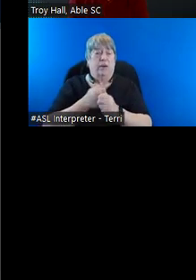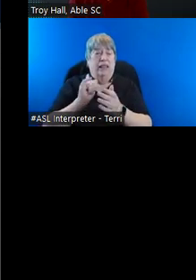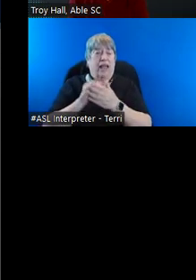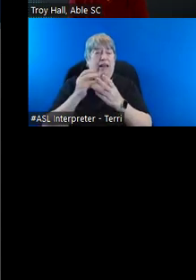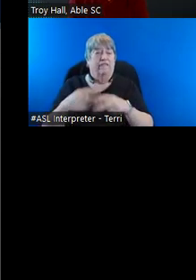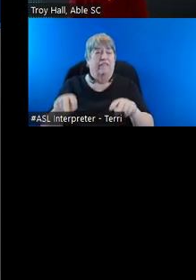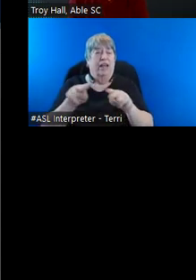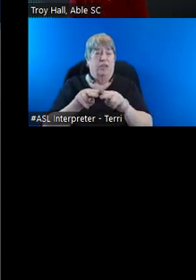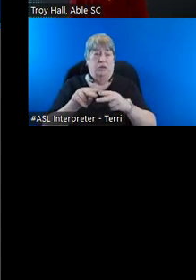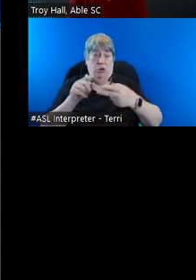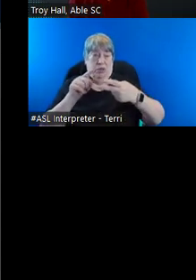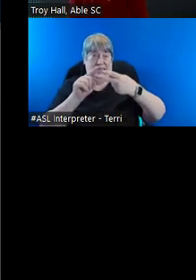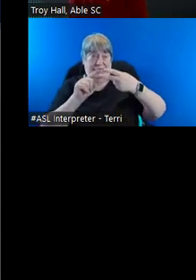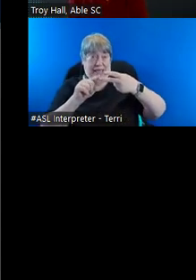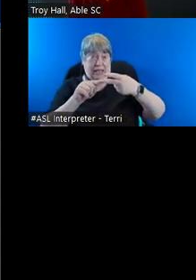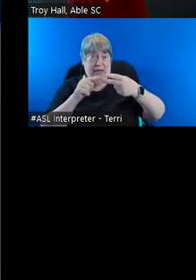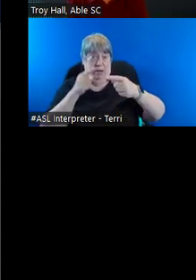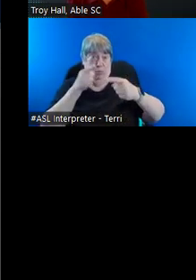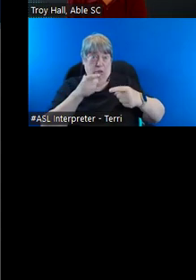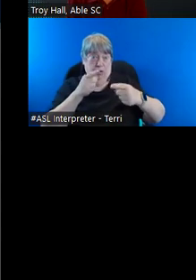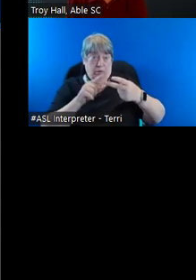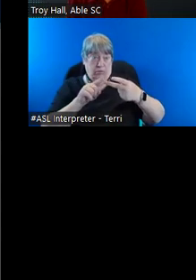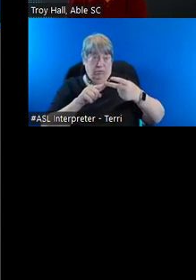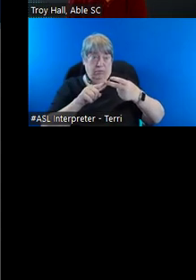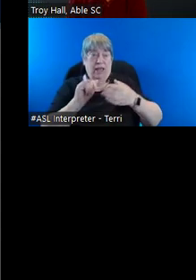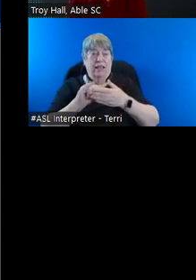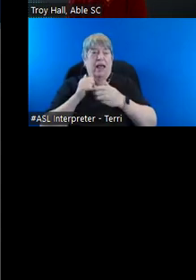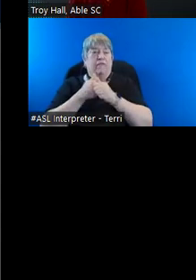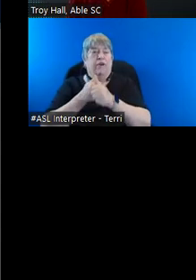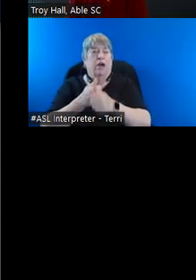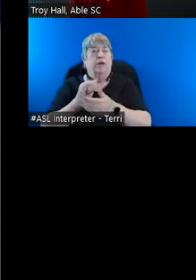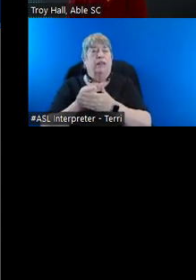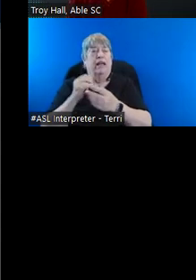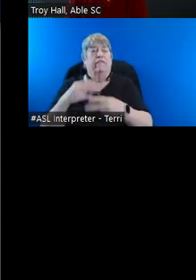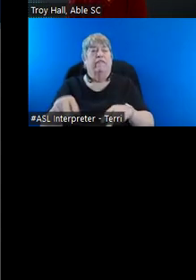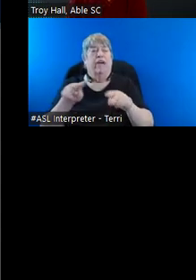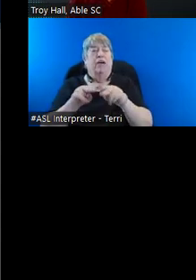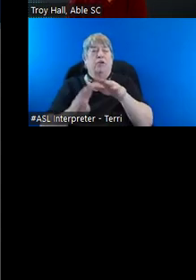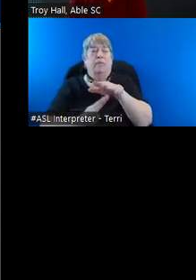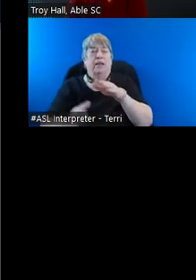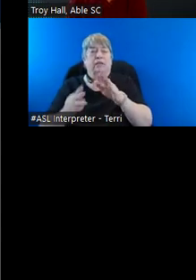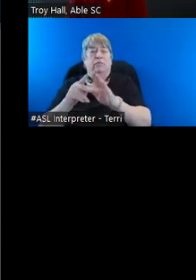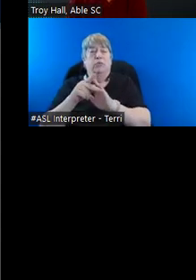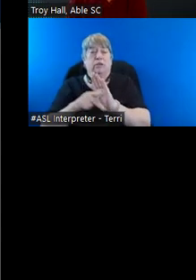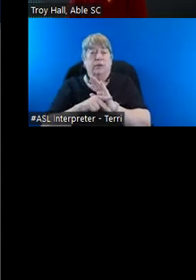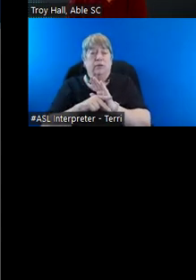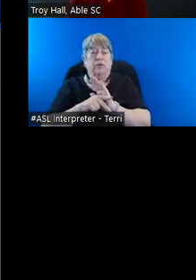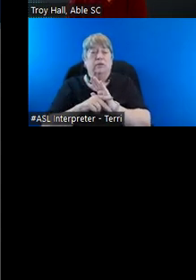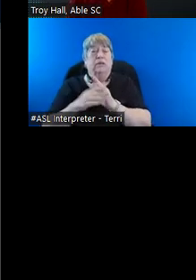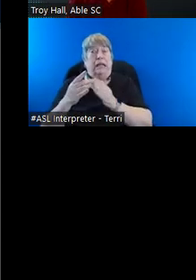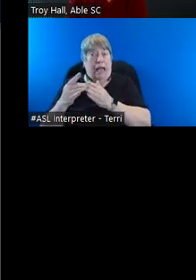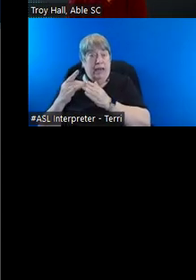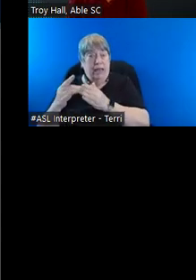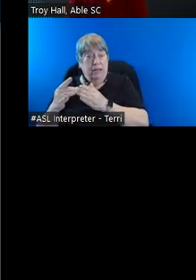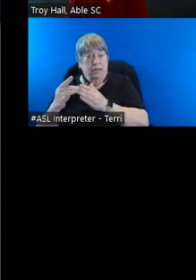of that guide SIL professionals most likely results in best practices and